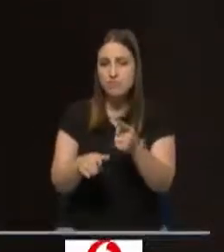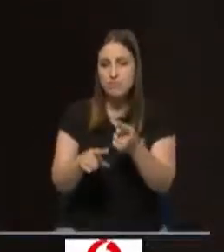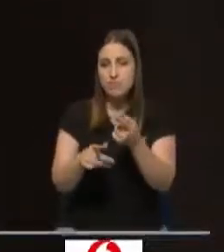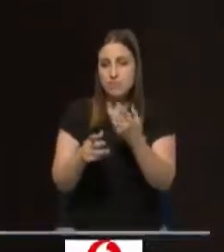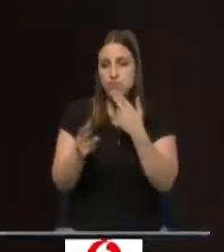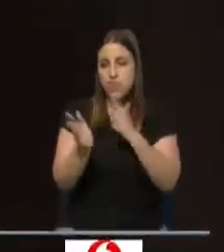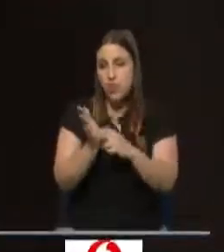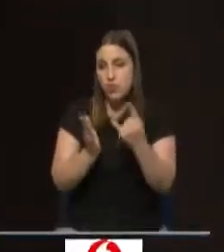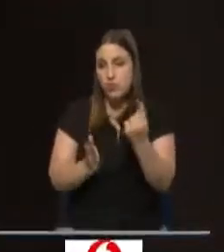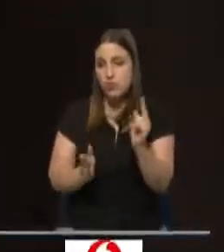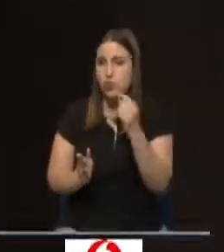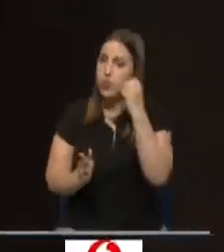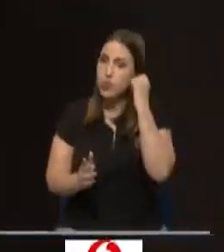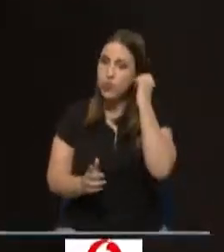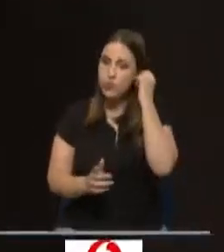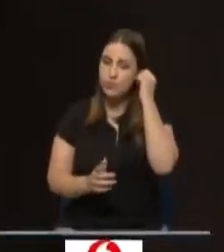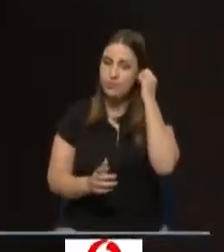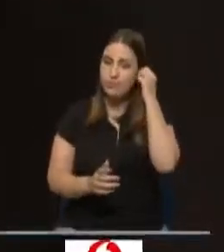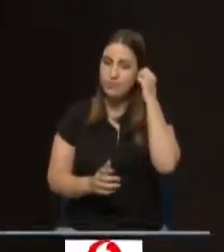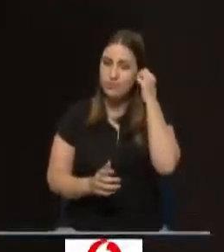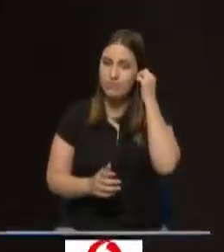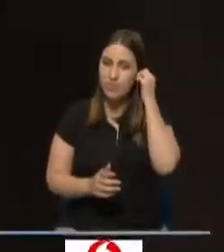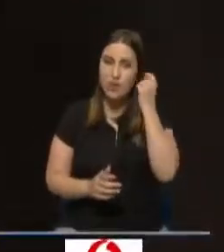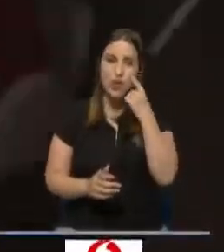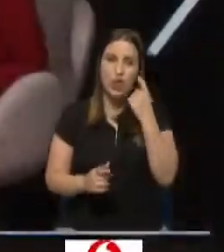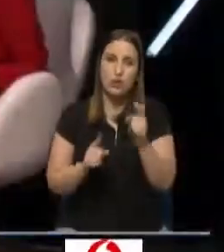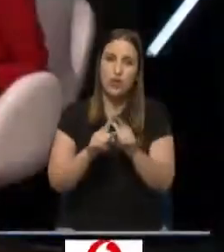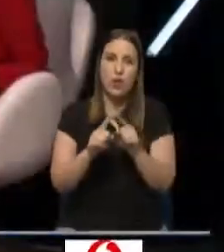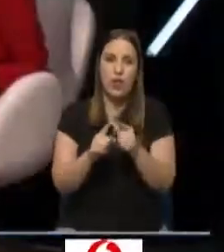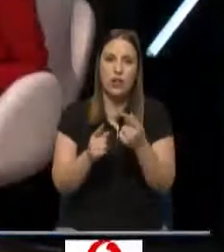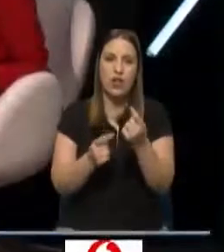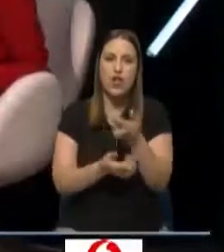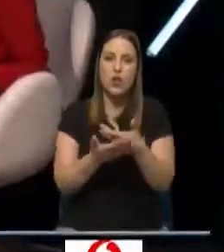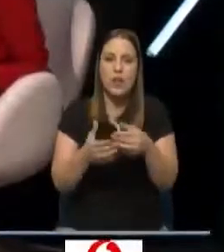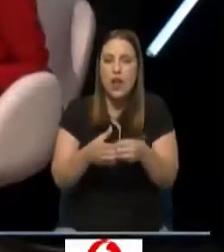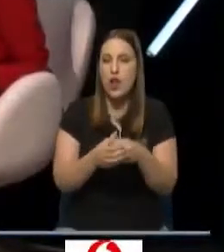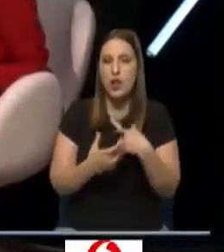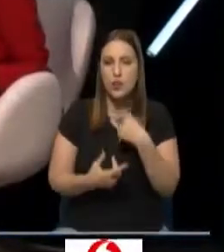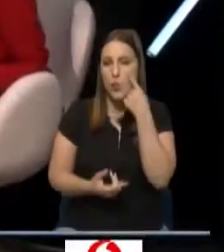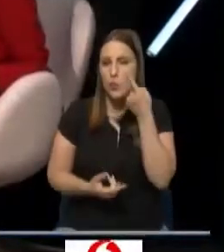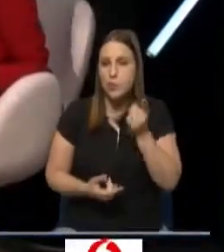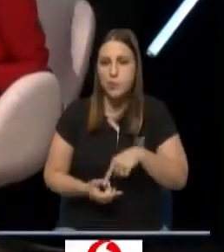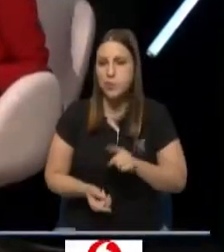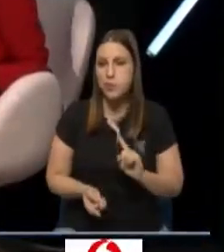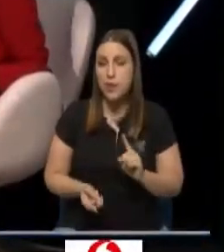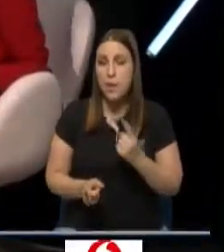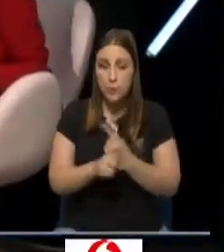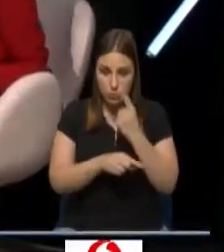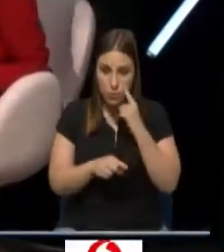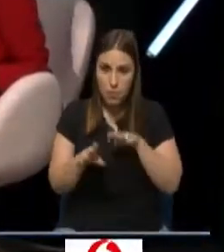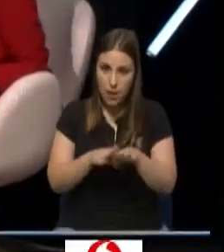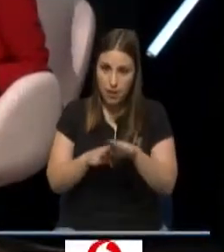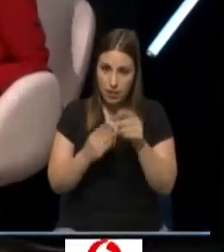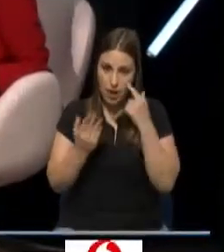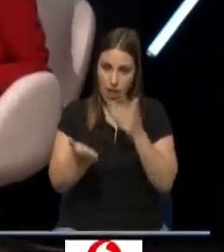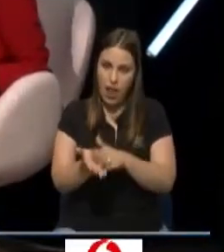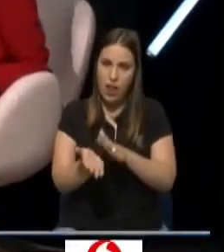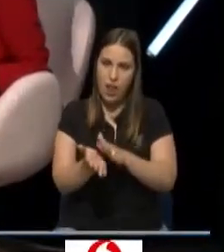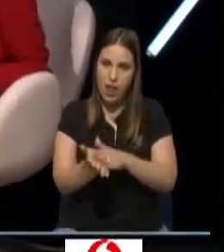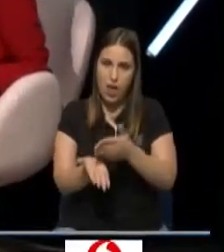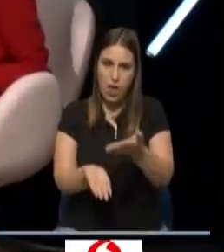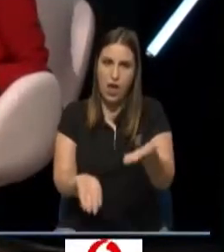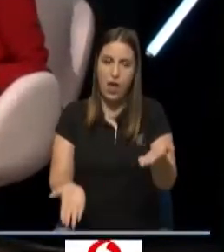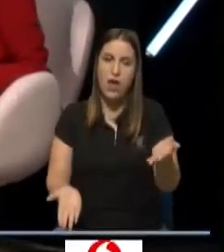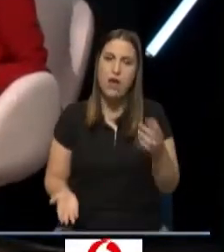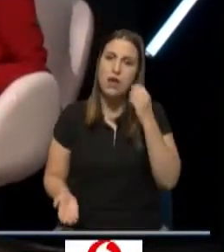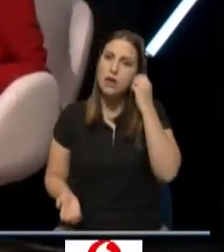competition exists, and so the prices come down. But this shows great ignorance on how the economy works, because it showed in